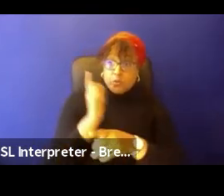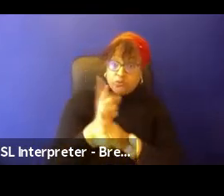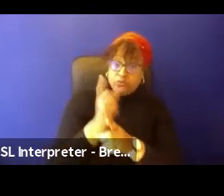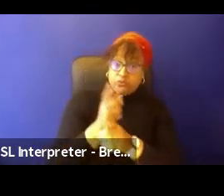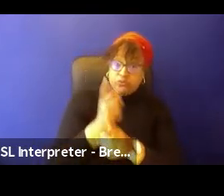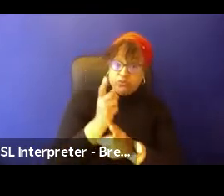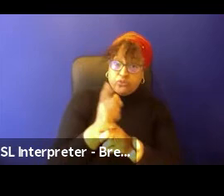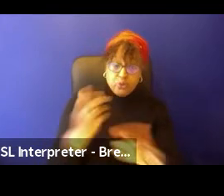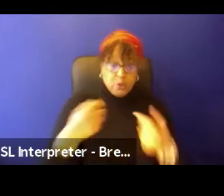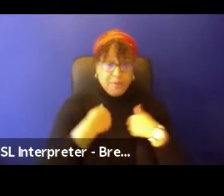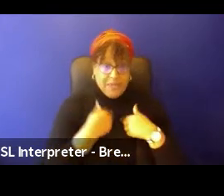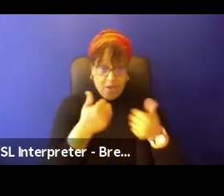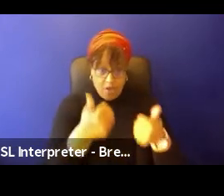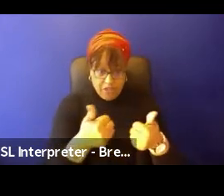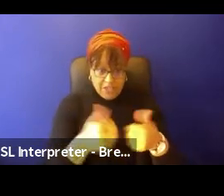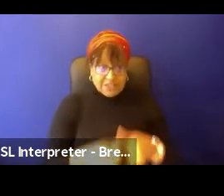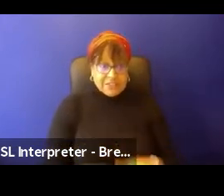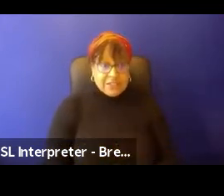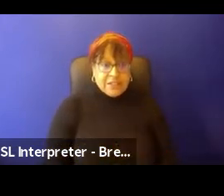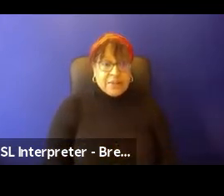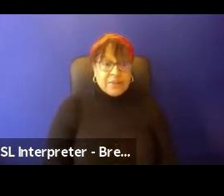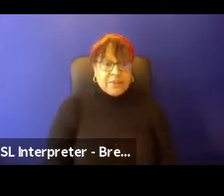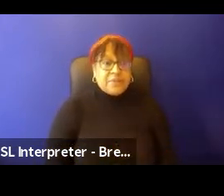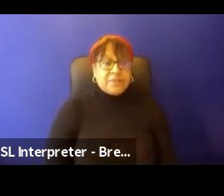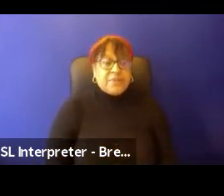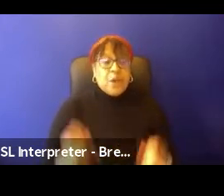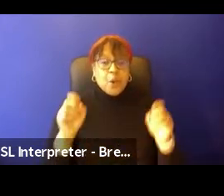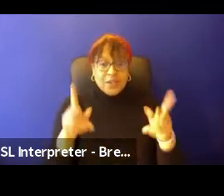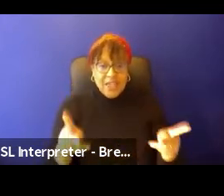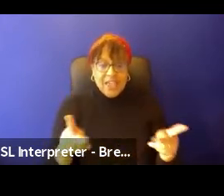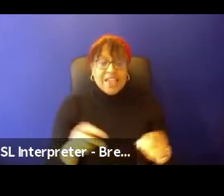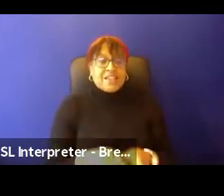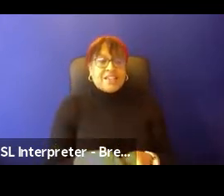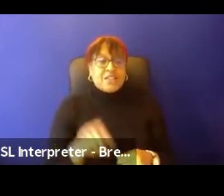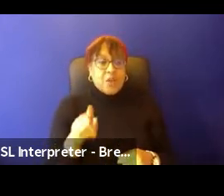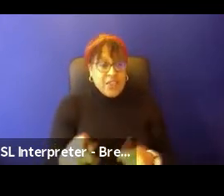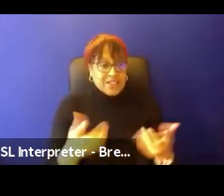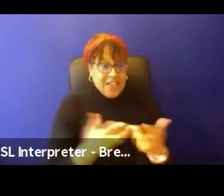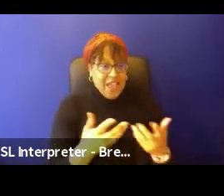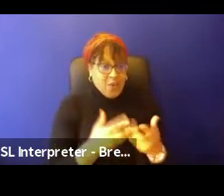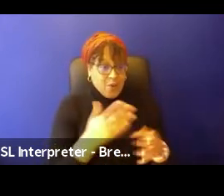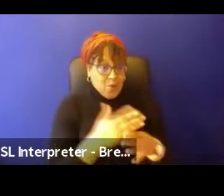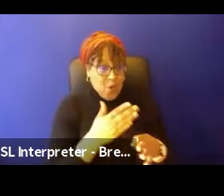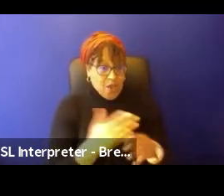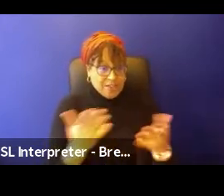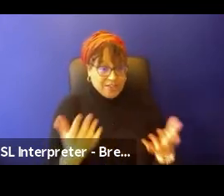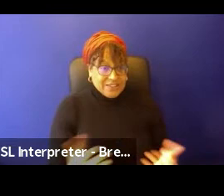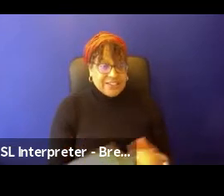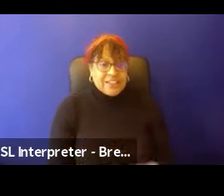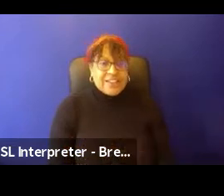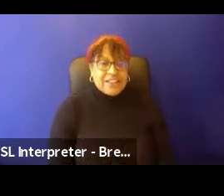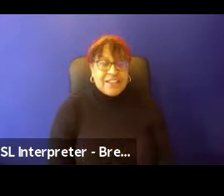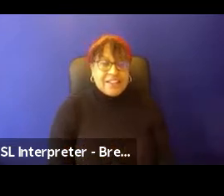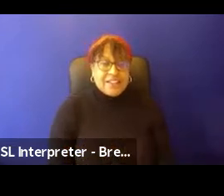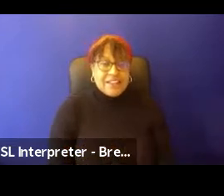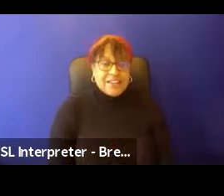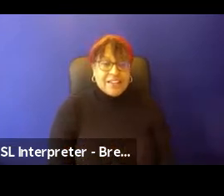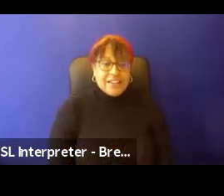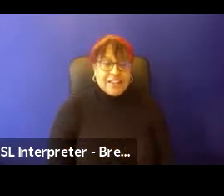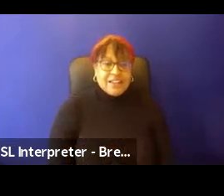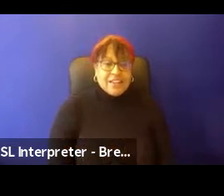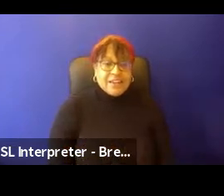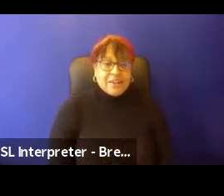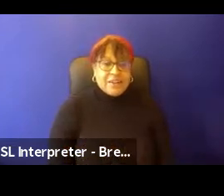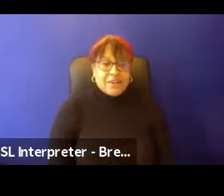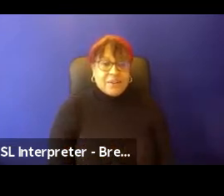All right. You might just have to keep an eye on because. Okay, so that's how it all works. Oh, Look, I was going to say, I can imagine. honestly, I was expecting this to be a mirror to